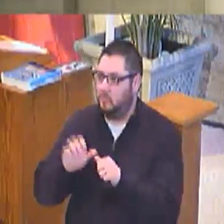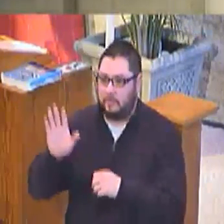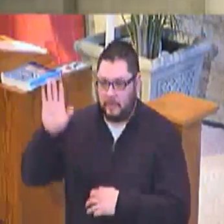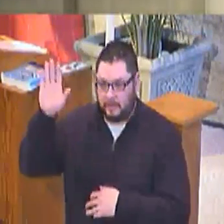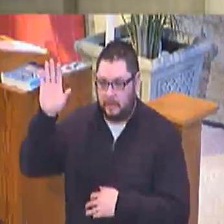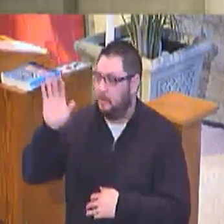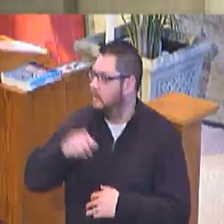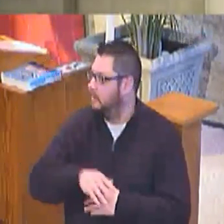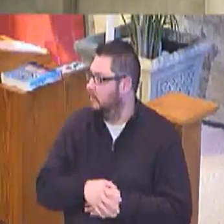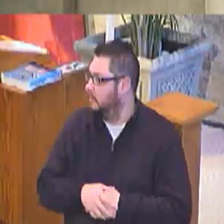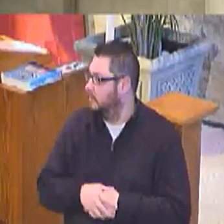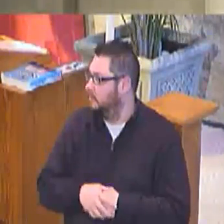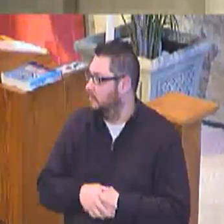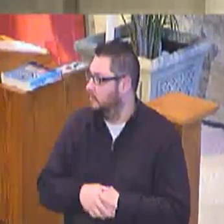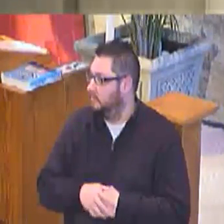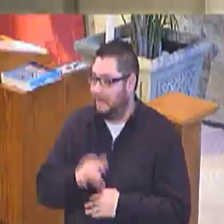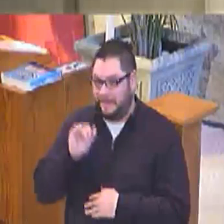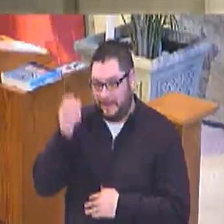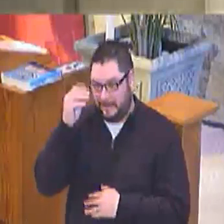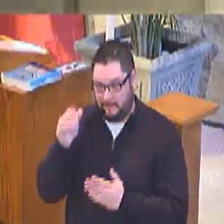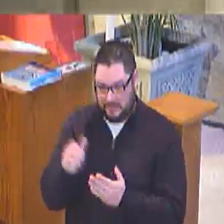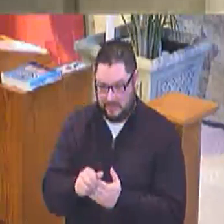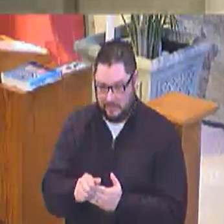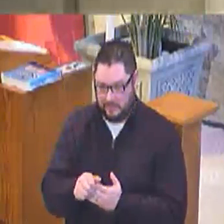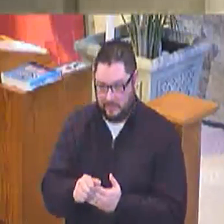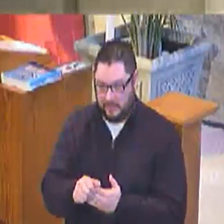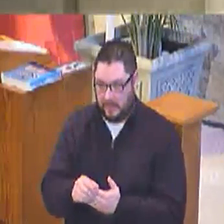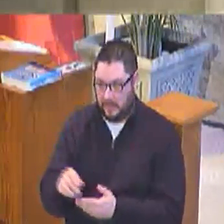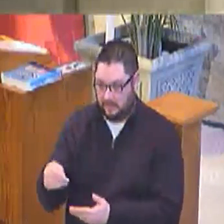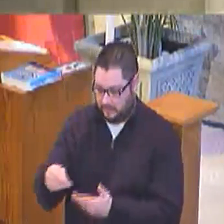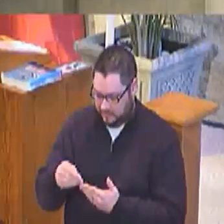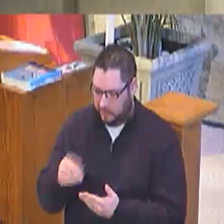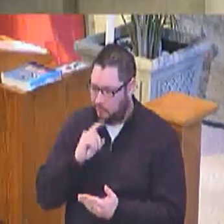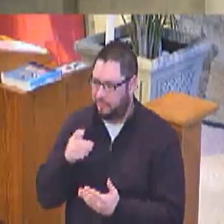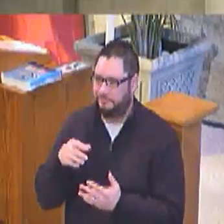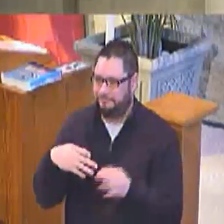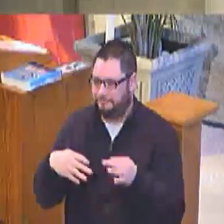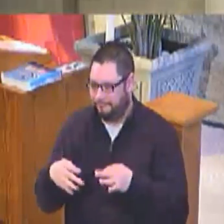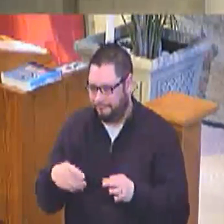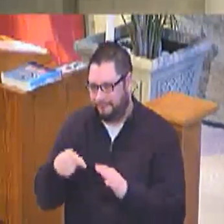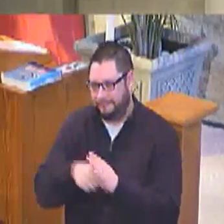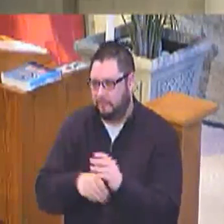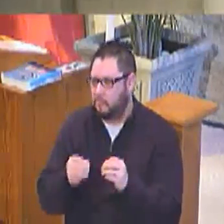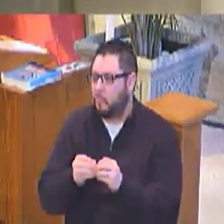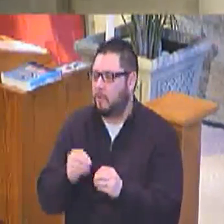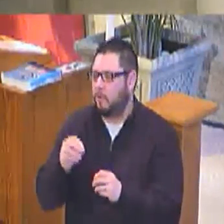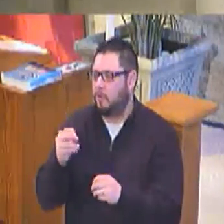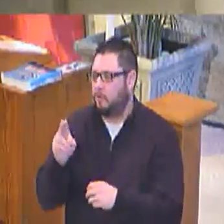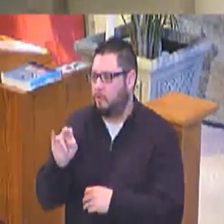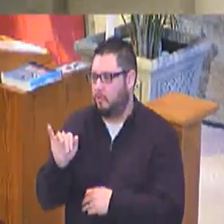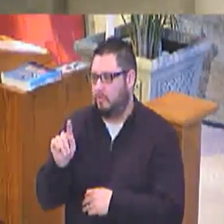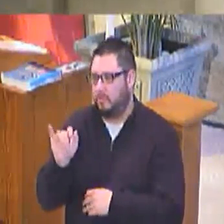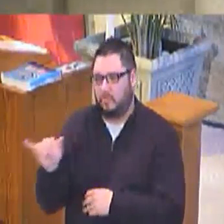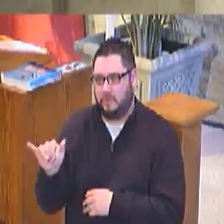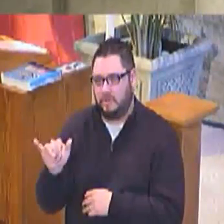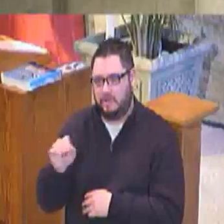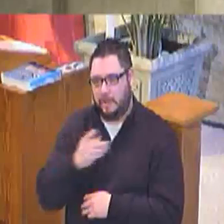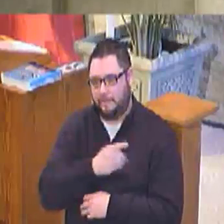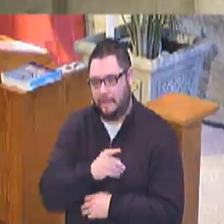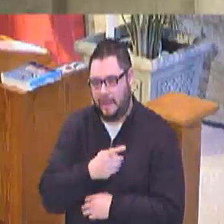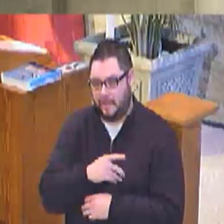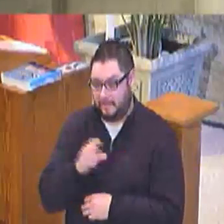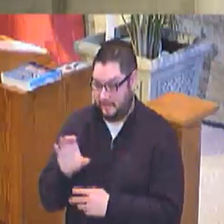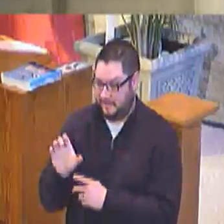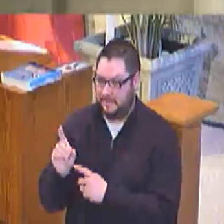you. That packet of information you're receiving tells you a lot about Unity Minneapolis. There's a welcoming CD in